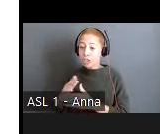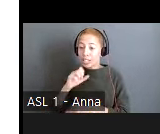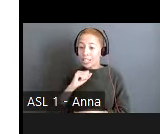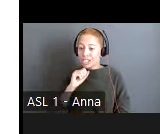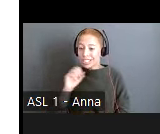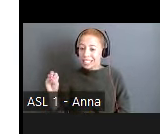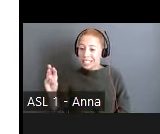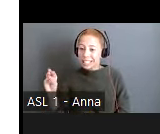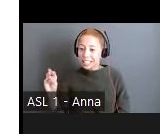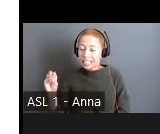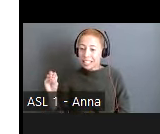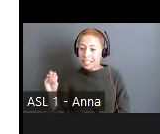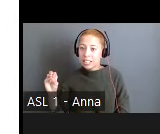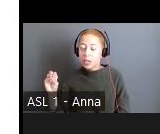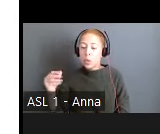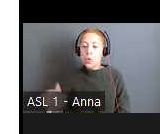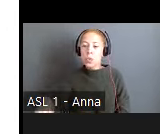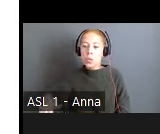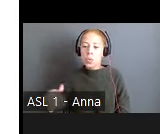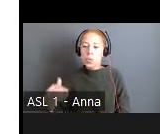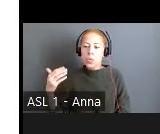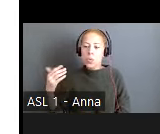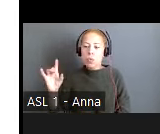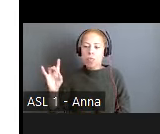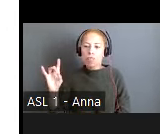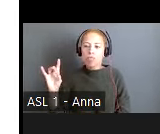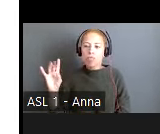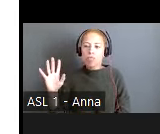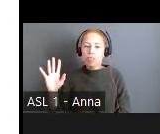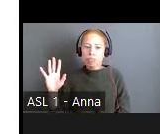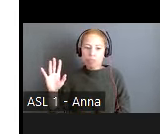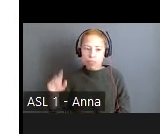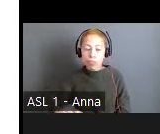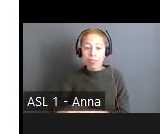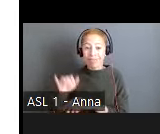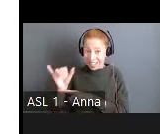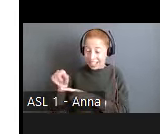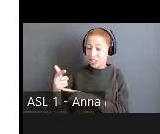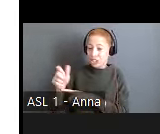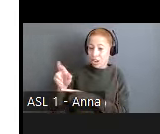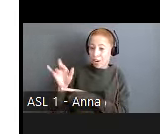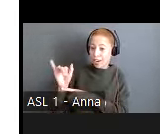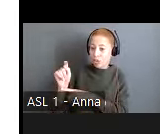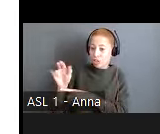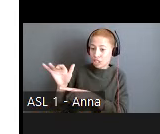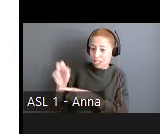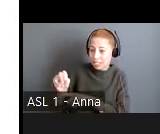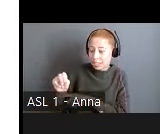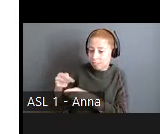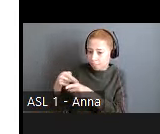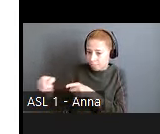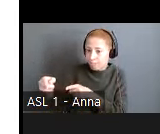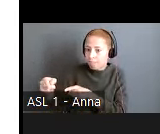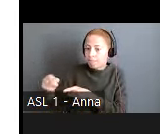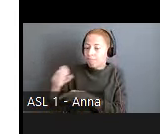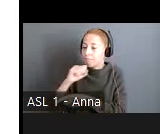So there's something fundamentally wrong. Now that's geriatricians. That's not people who necessarily specialize